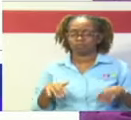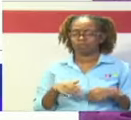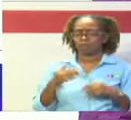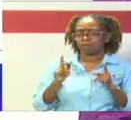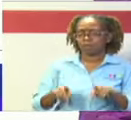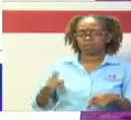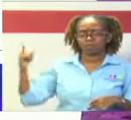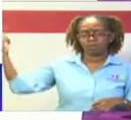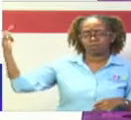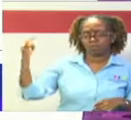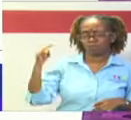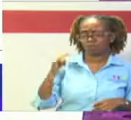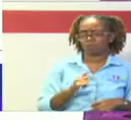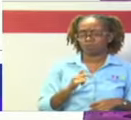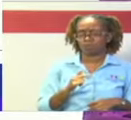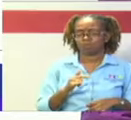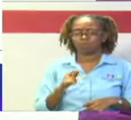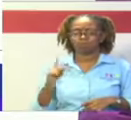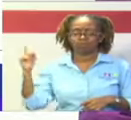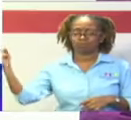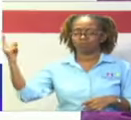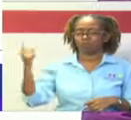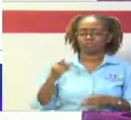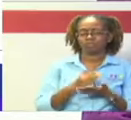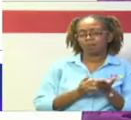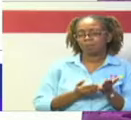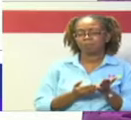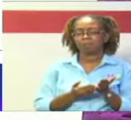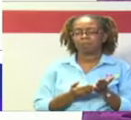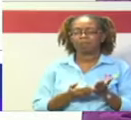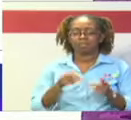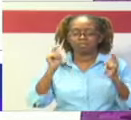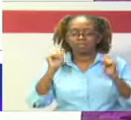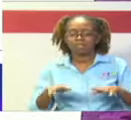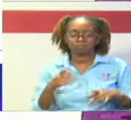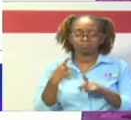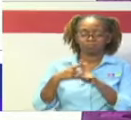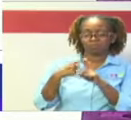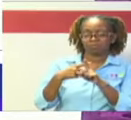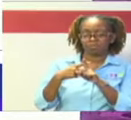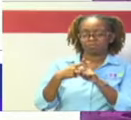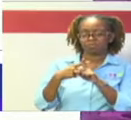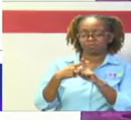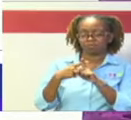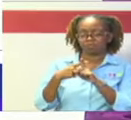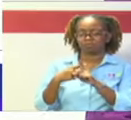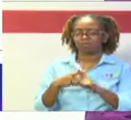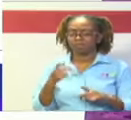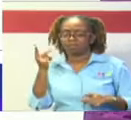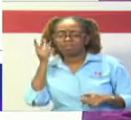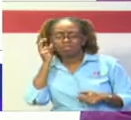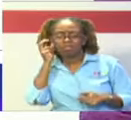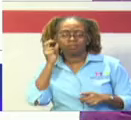them test positive. As you heard, the unvaccinated are more likely to test